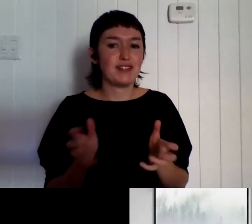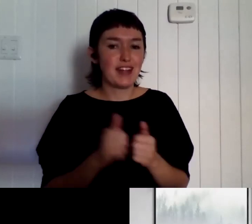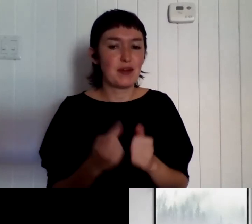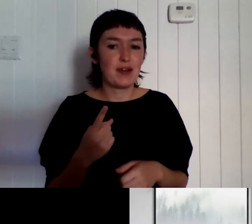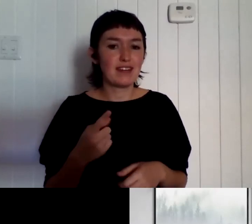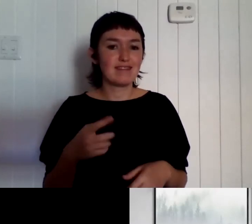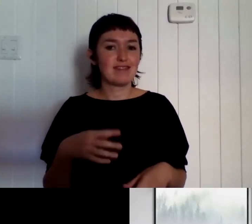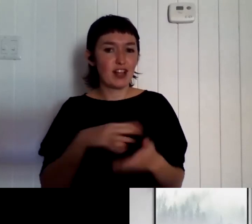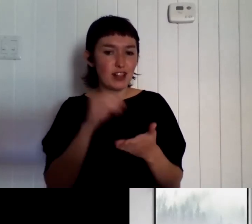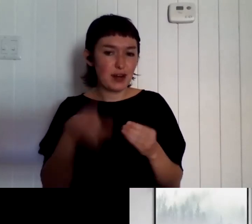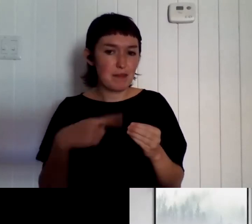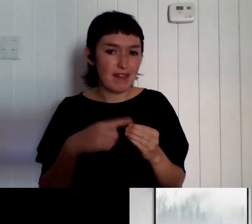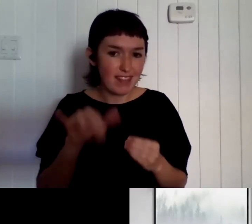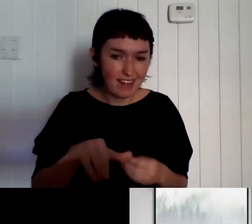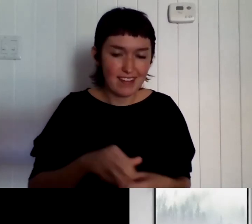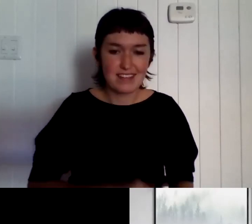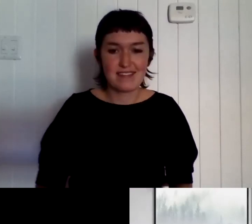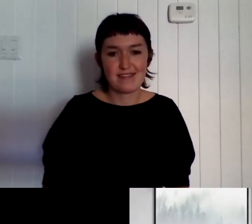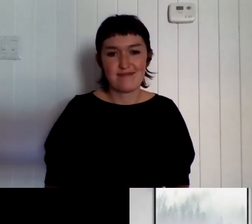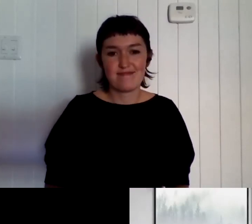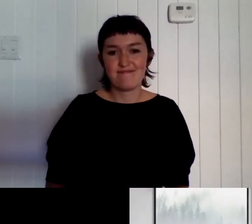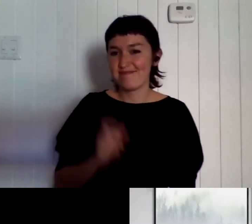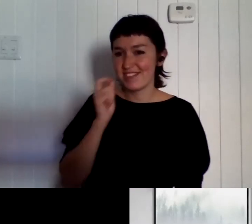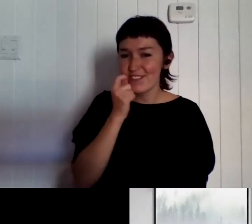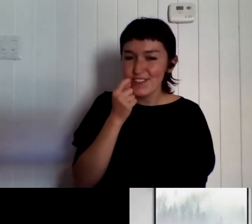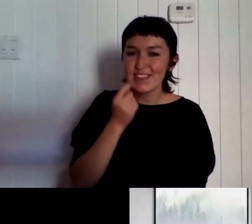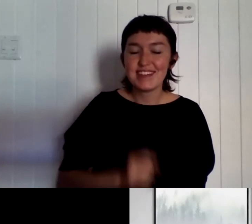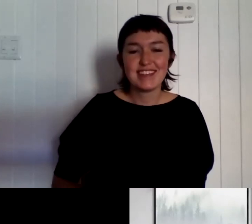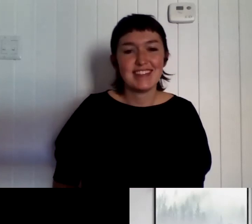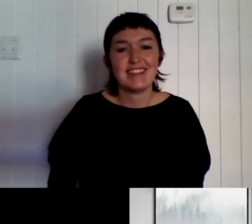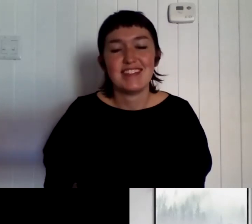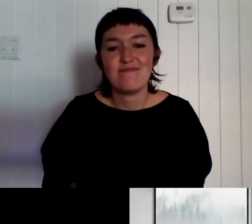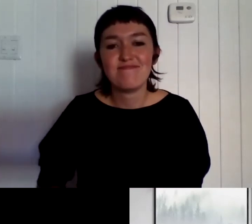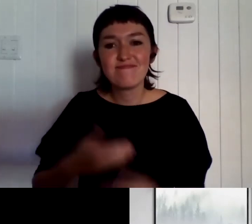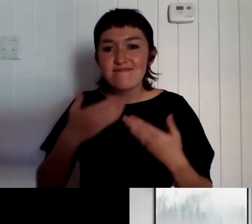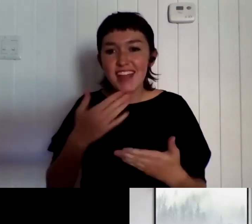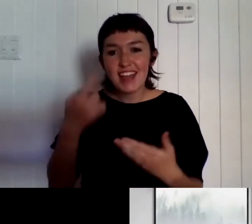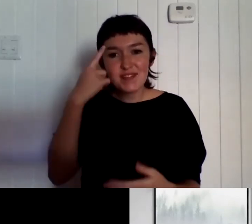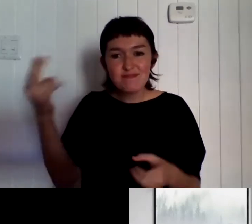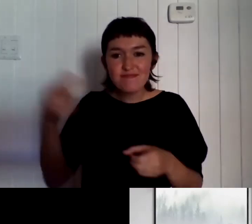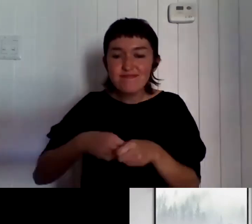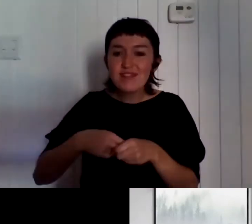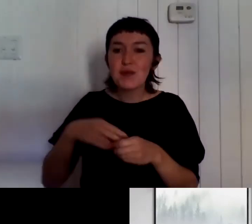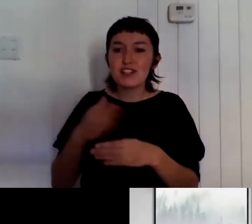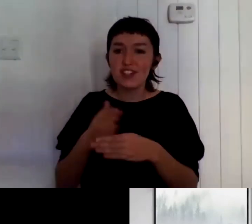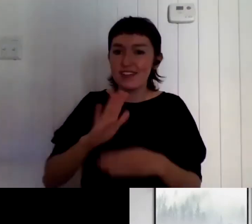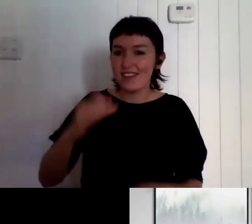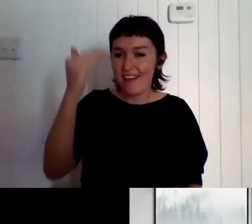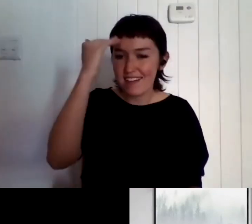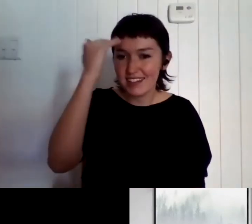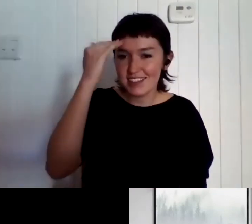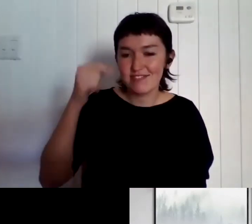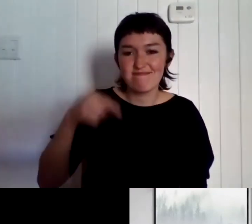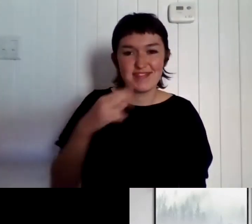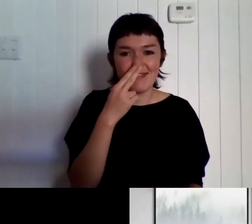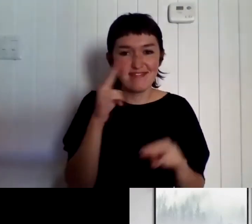about primary gustatory cortex. Cool. All right. Sounds good. Well, thank you so much for sharing all your knowledge with us today. This has been really fun and